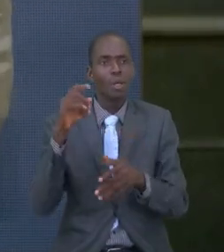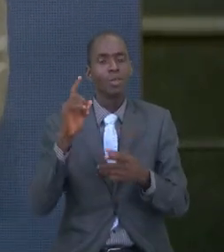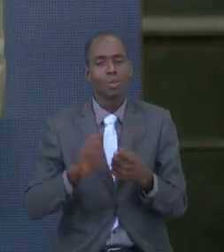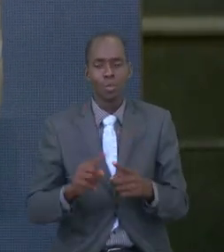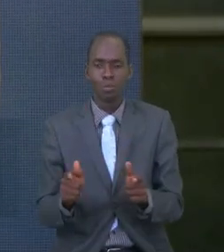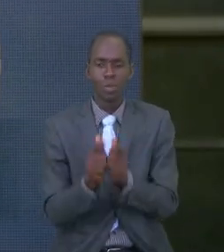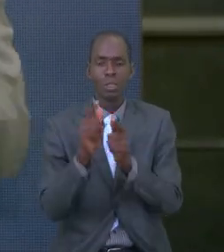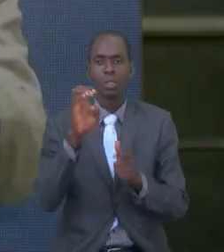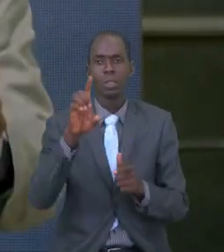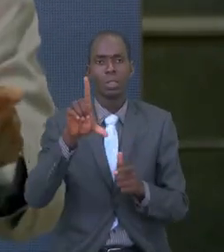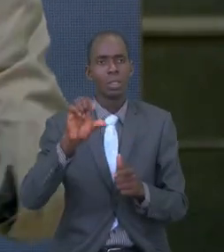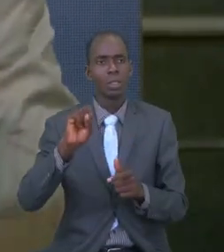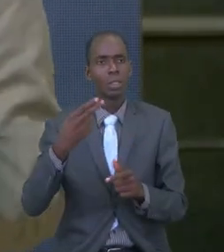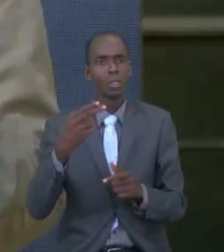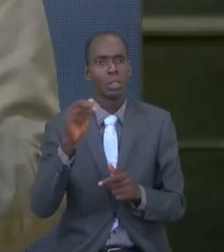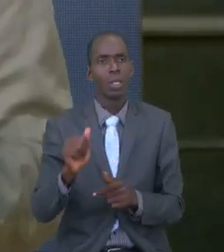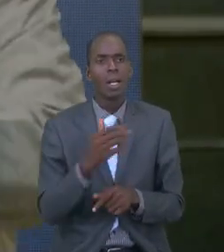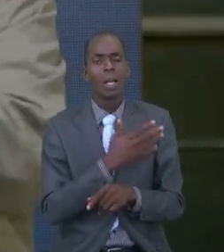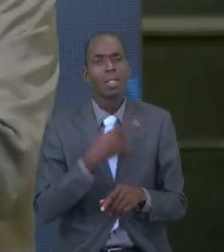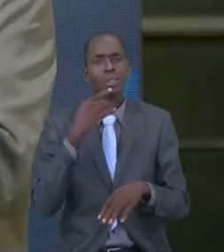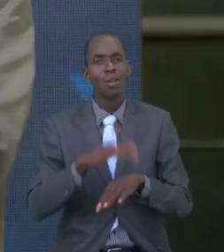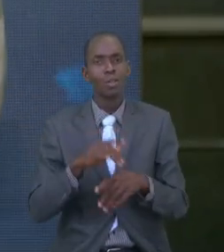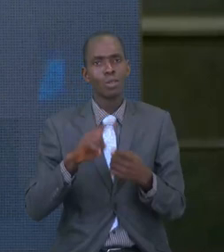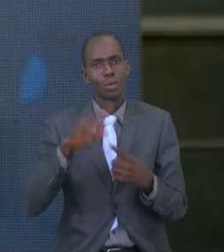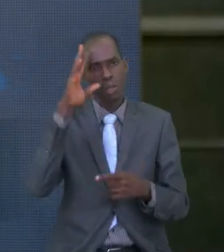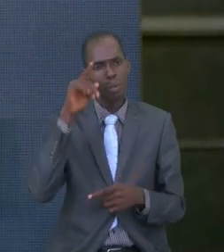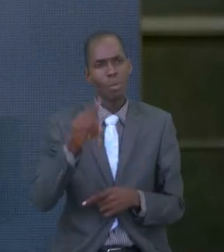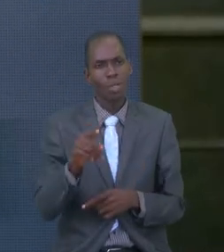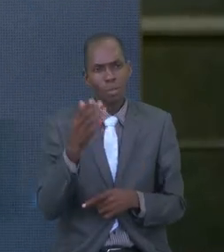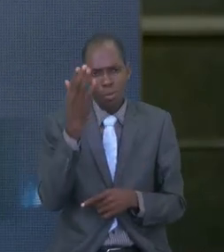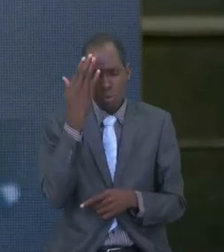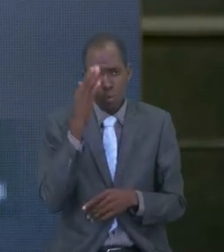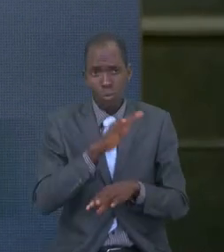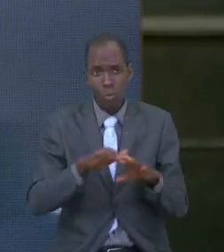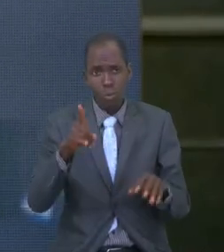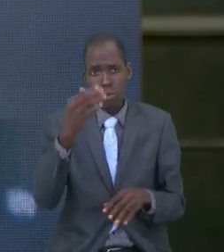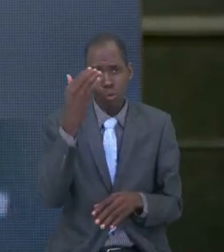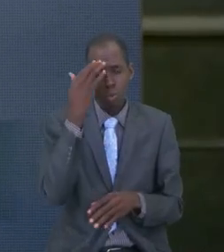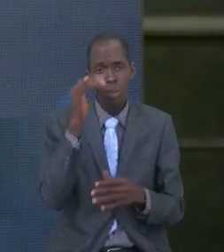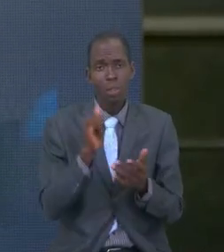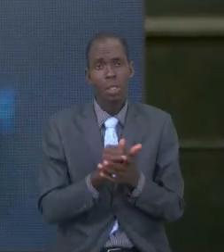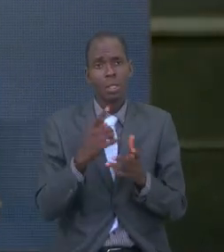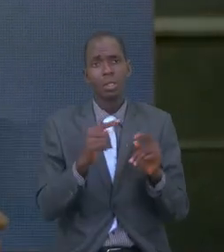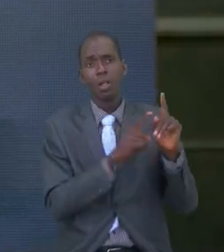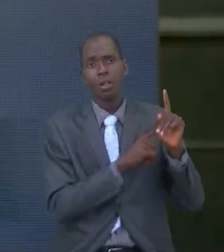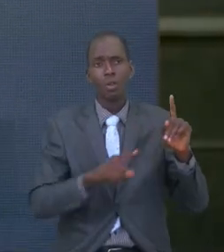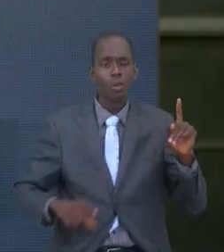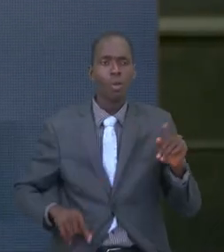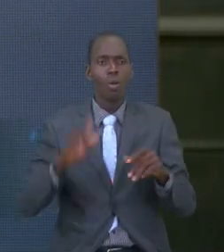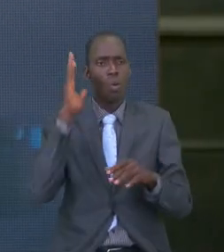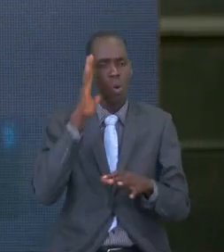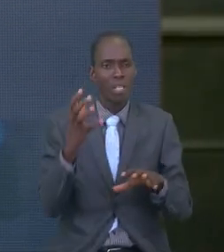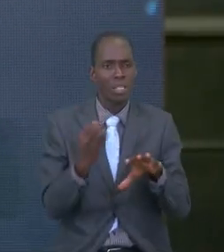Elisha and said unto him, knowest thou that the Lord